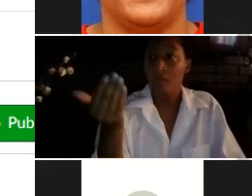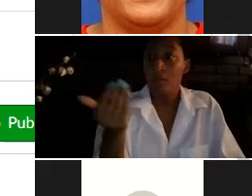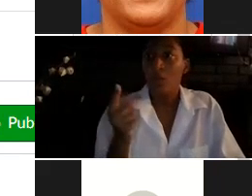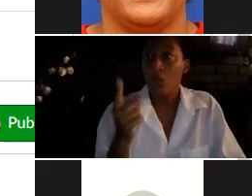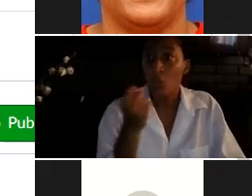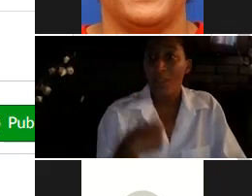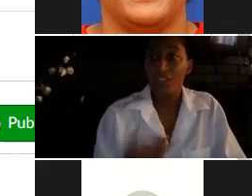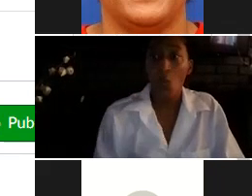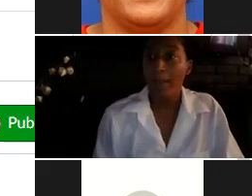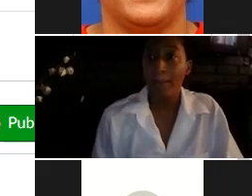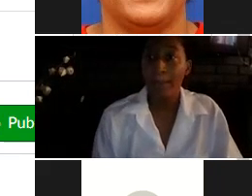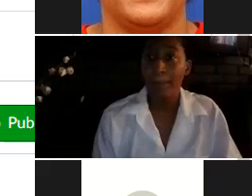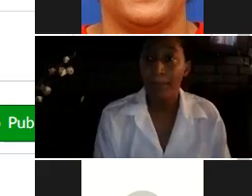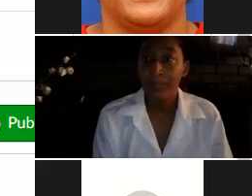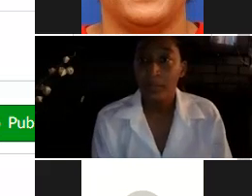please.